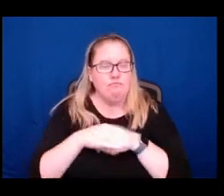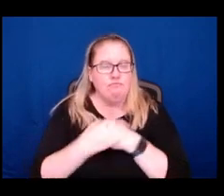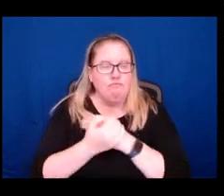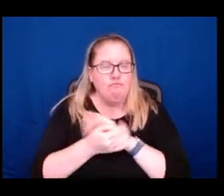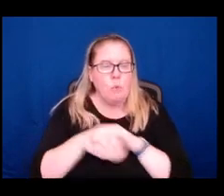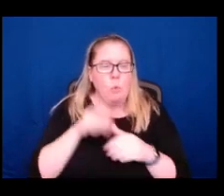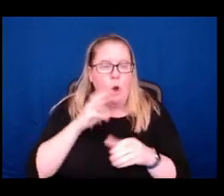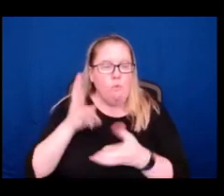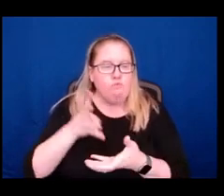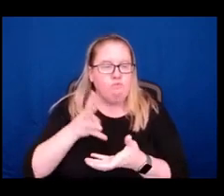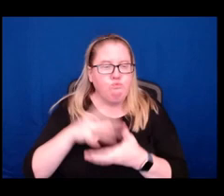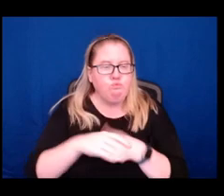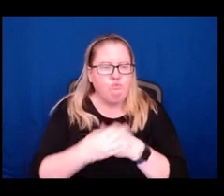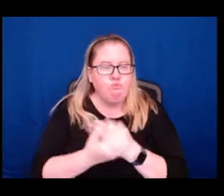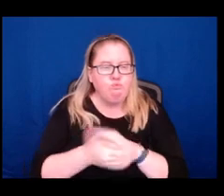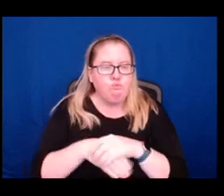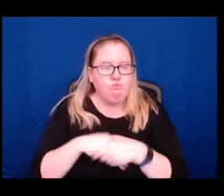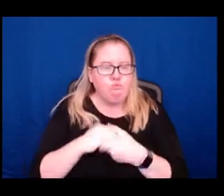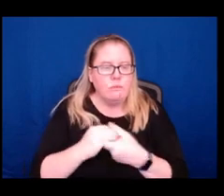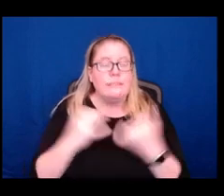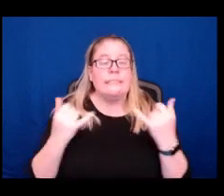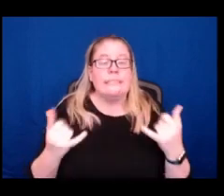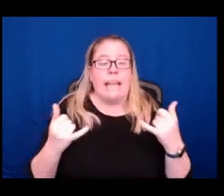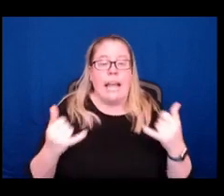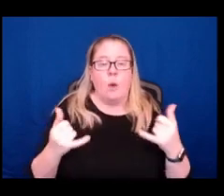we're going to remove our noodles,